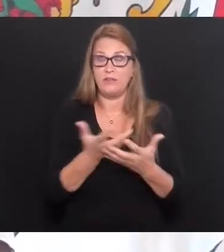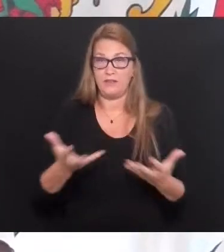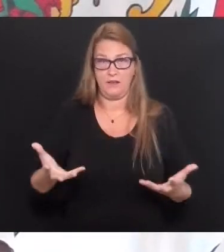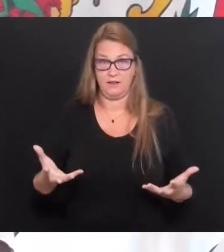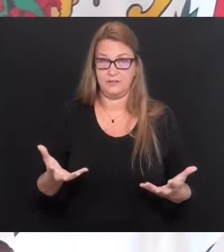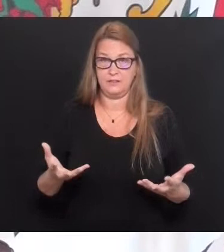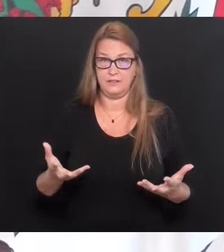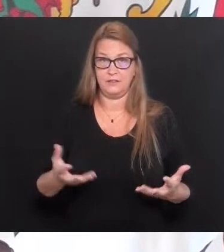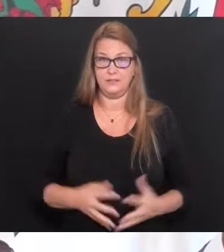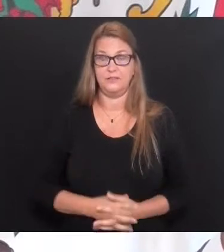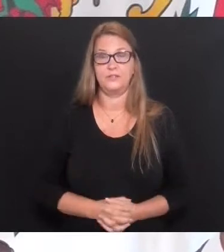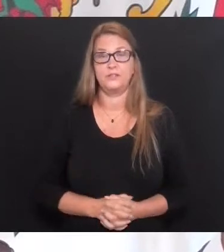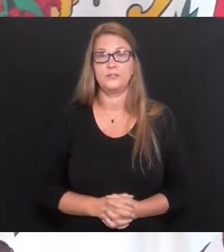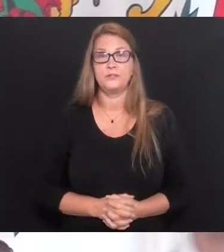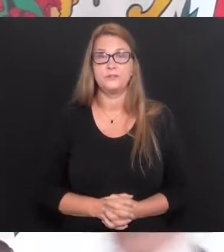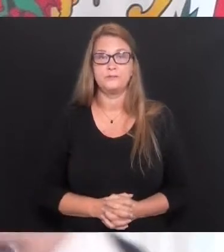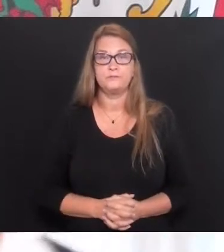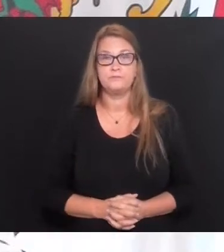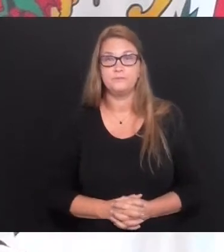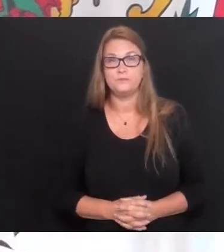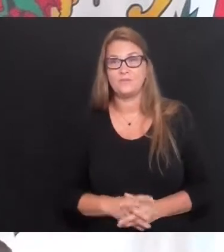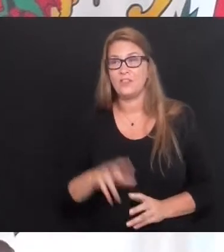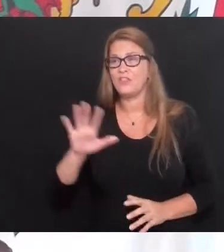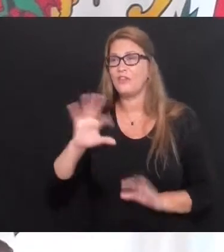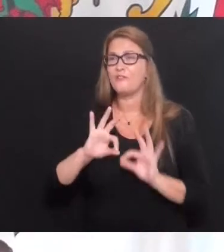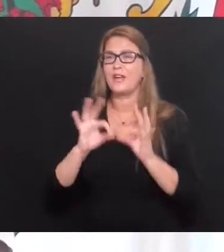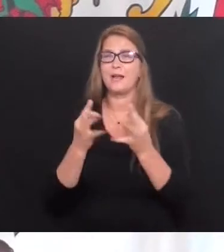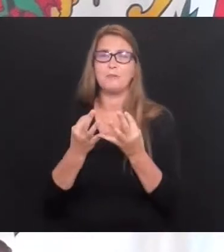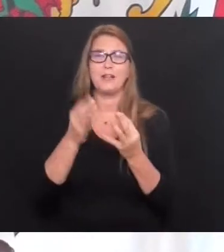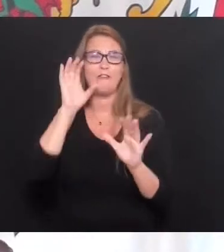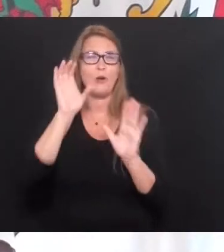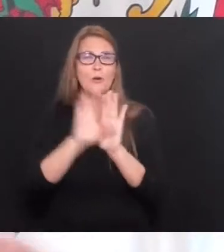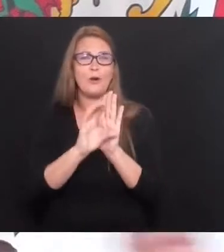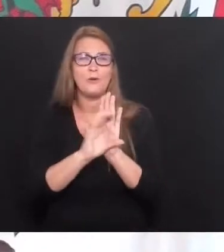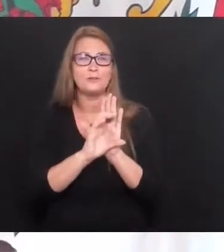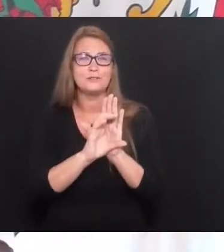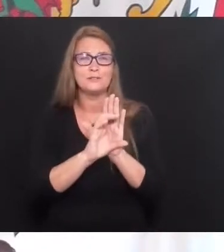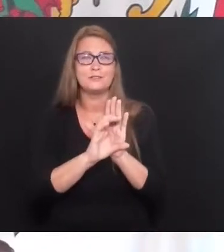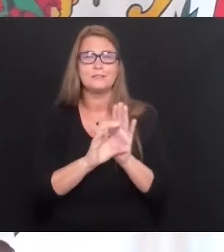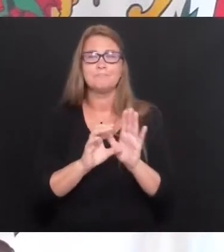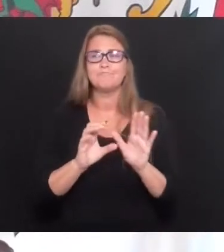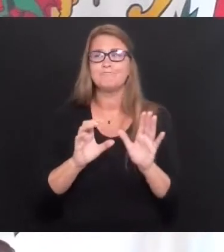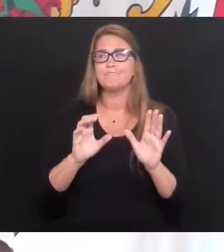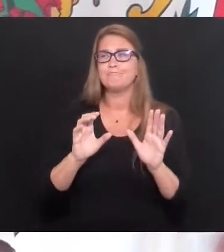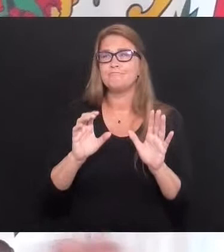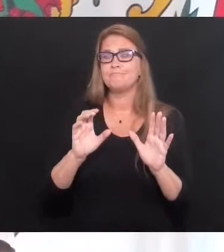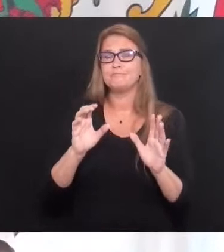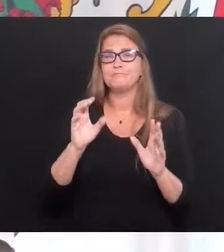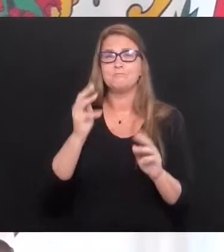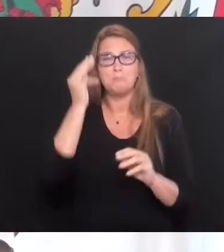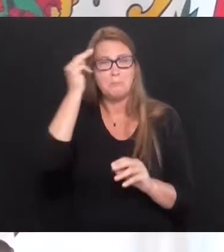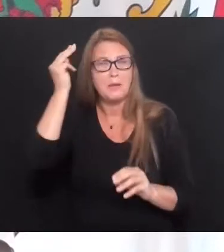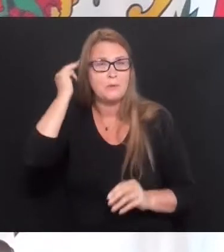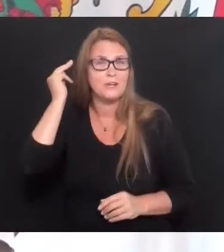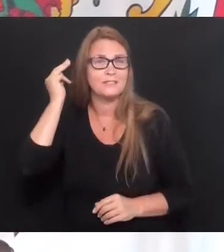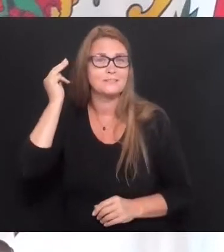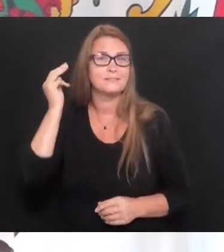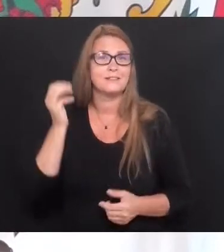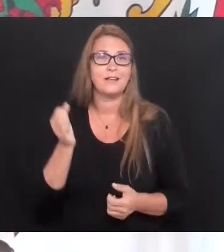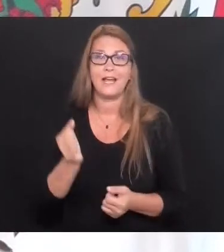it. All their pictures, all their memories, all their